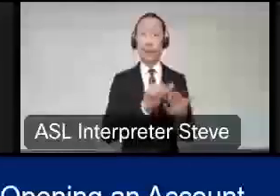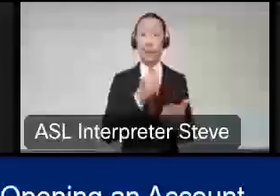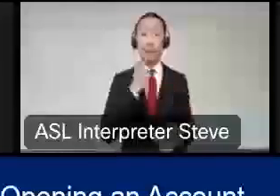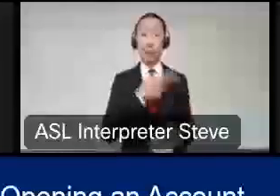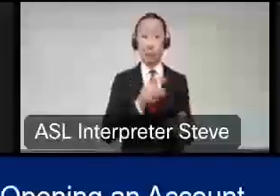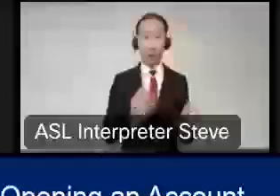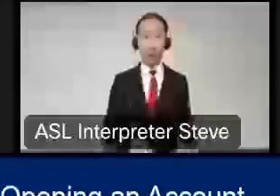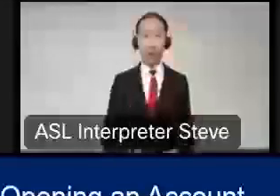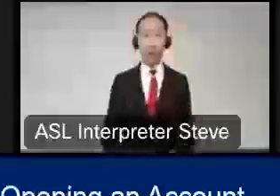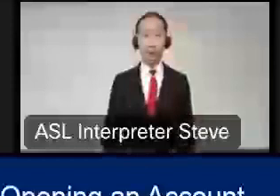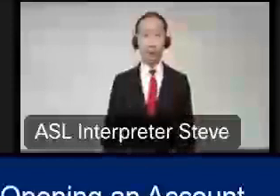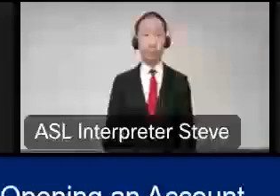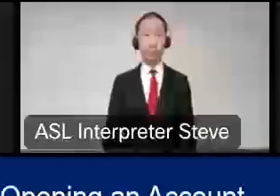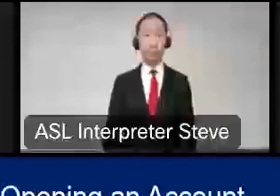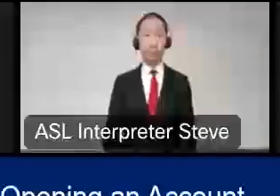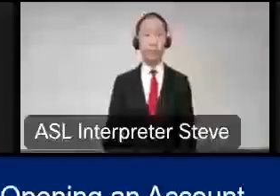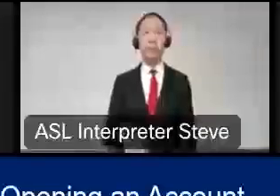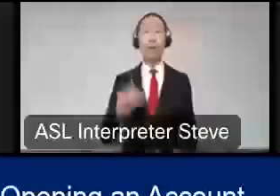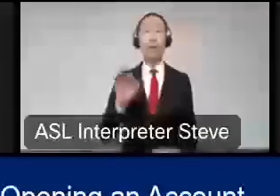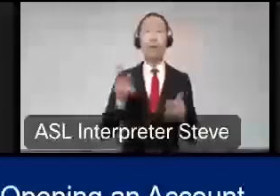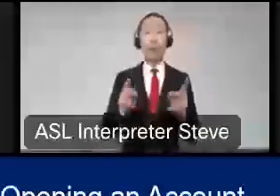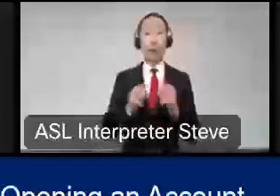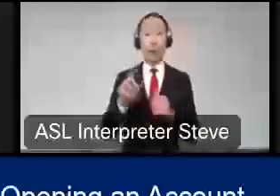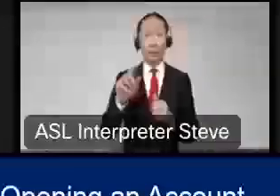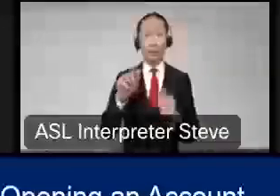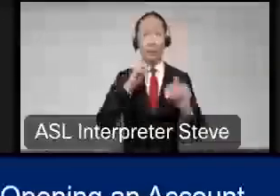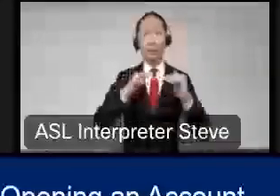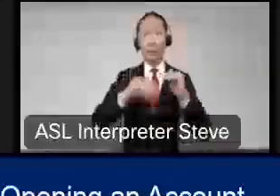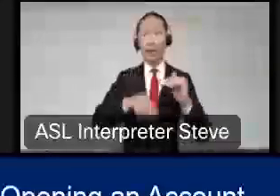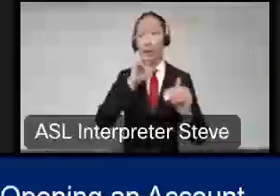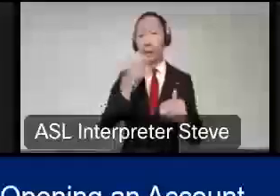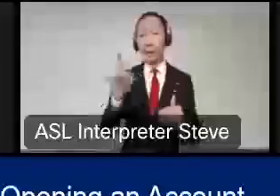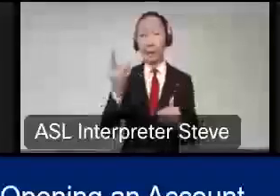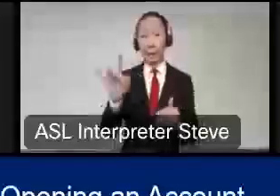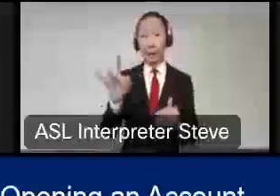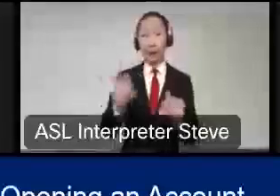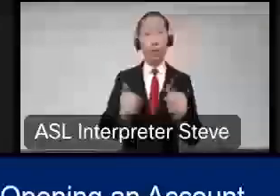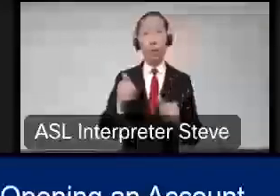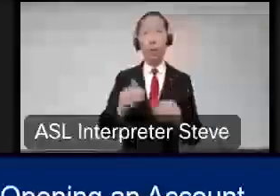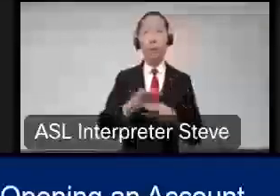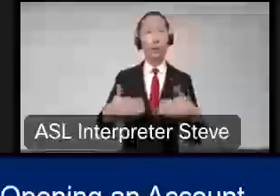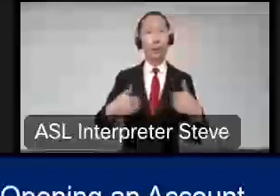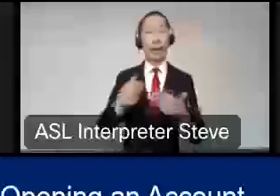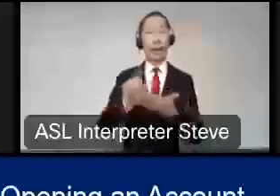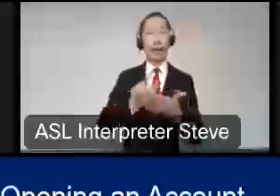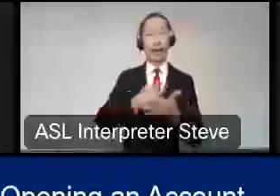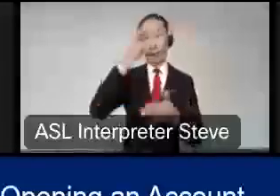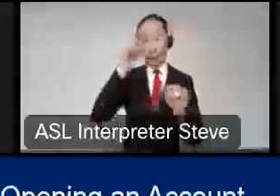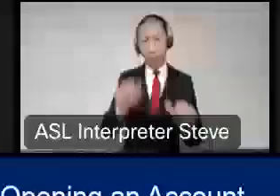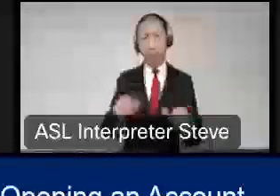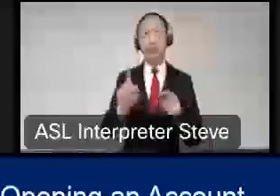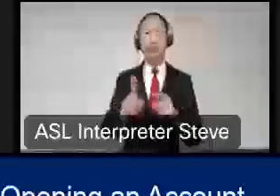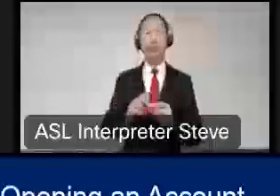them. If the person with the disability is younger than 18 or lacks the legal capacity to enter into